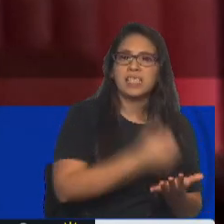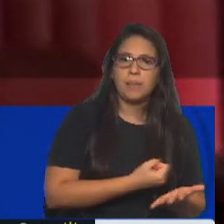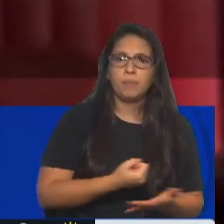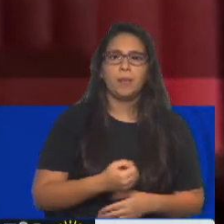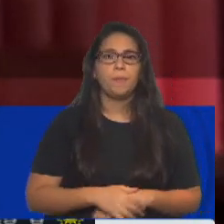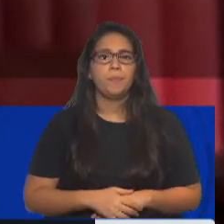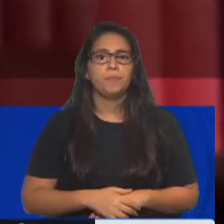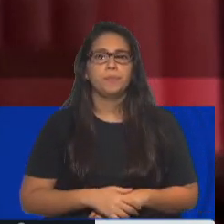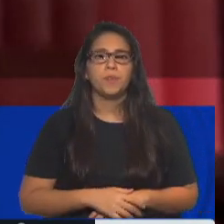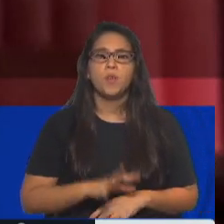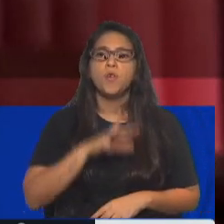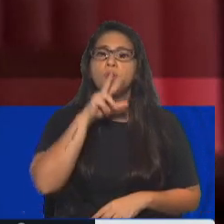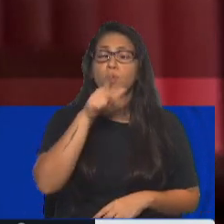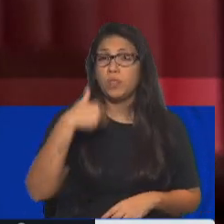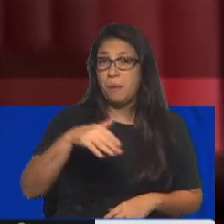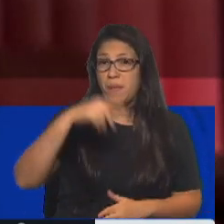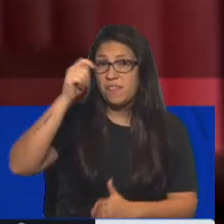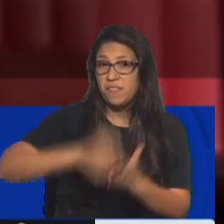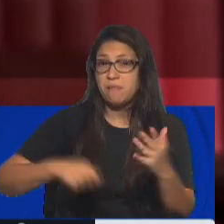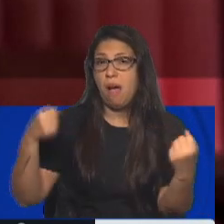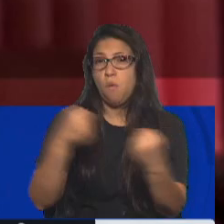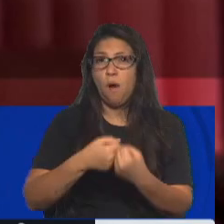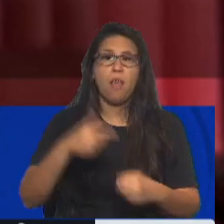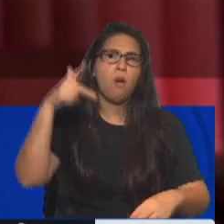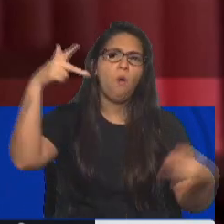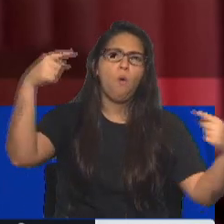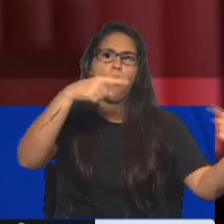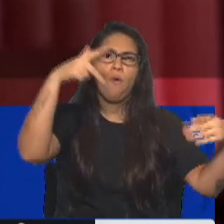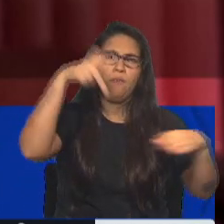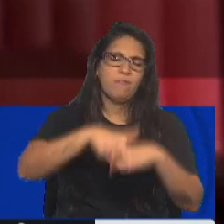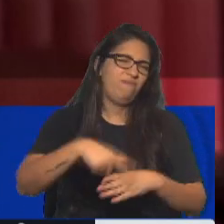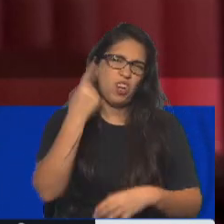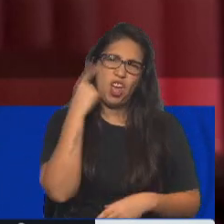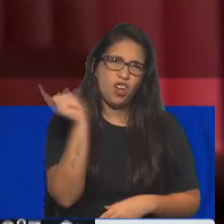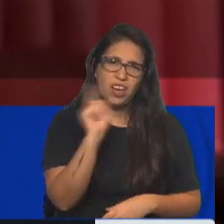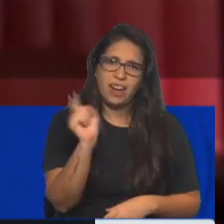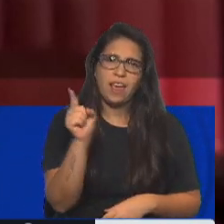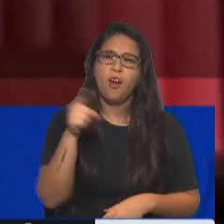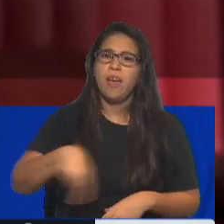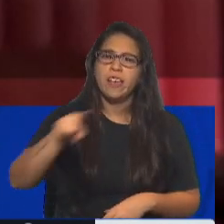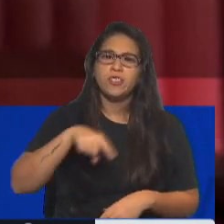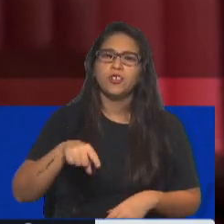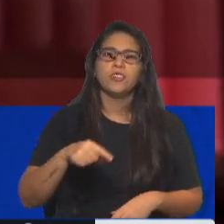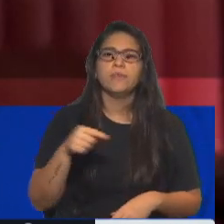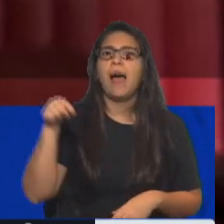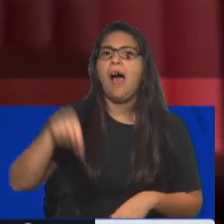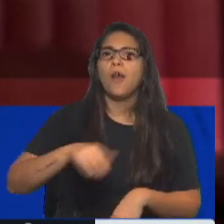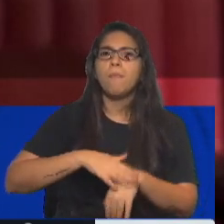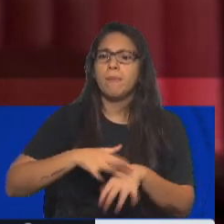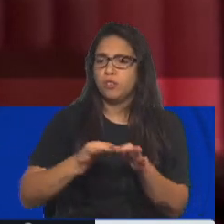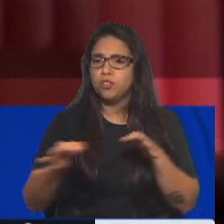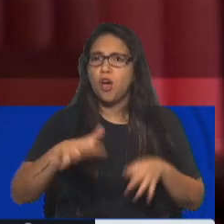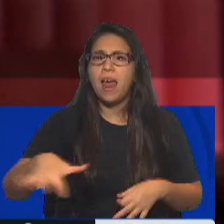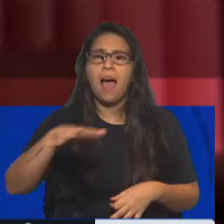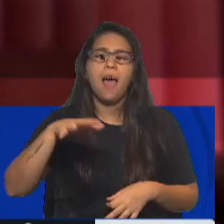Russia would sign up to an agreement to ceasefire, even if they had no intention of ceasing firing, at a time when Moscow might think it's pressing home a